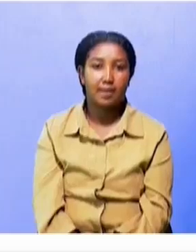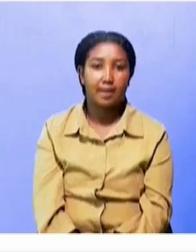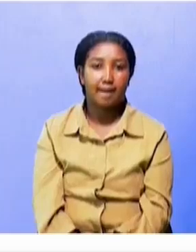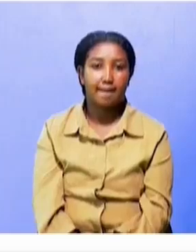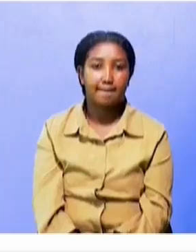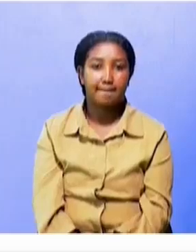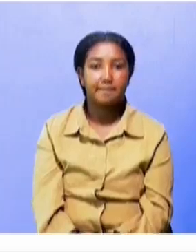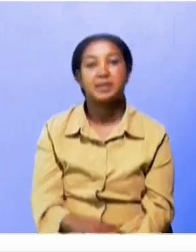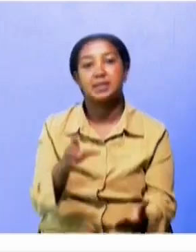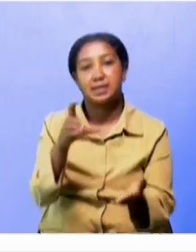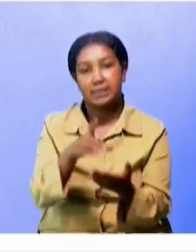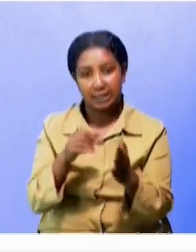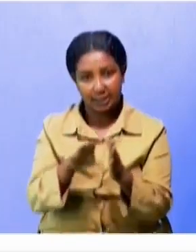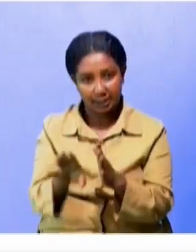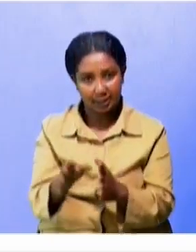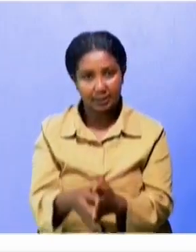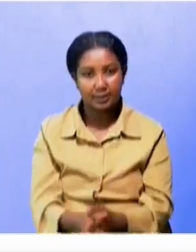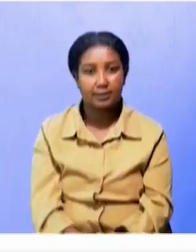in the city.